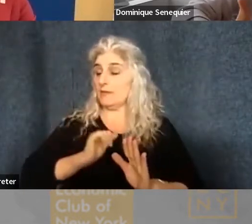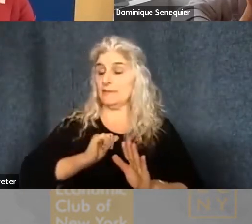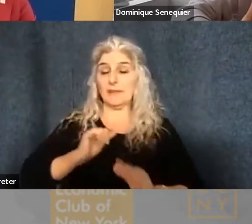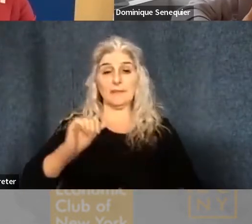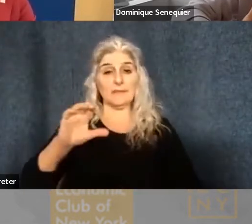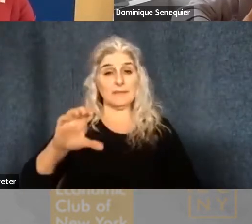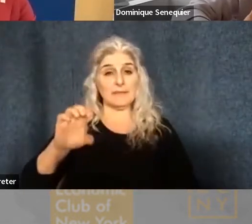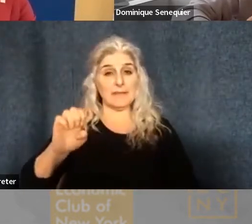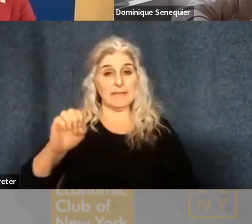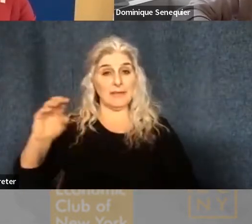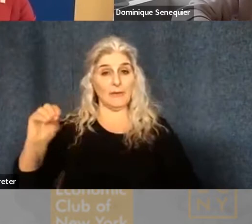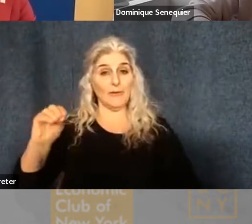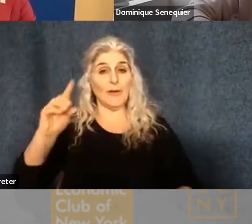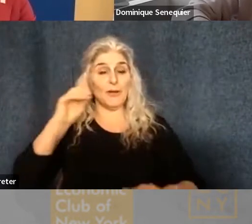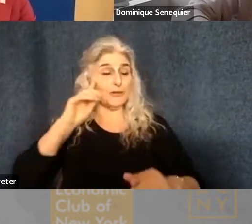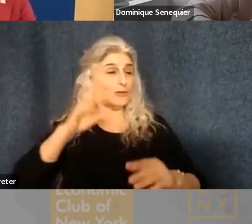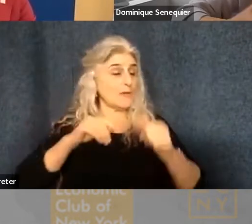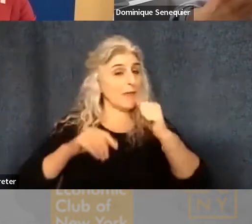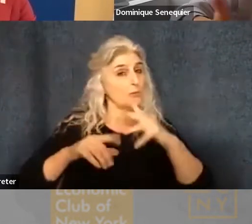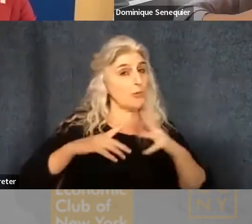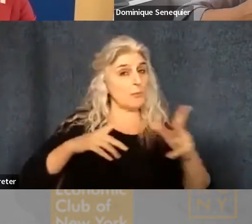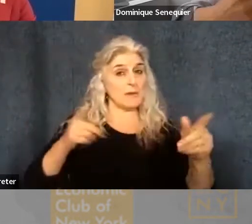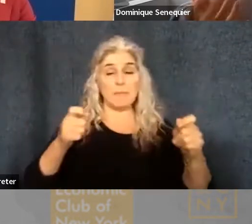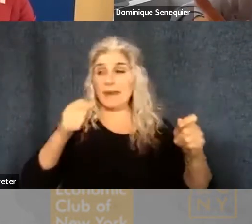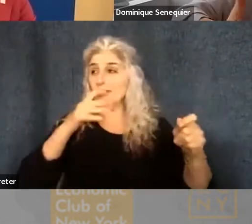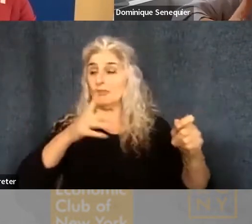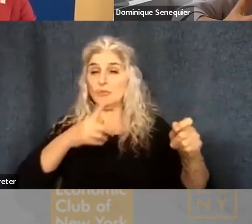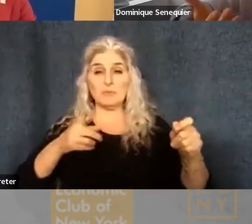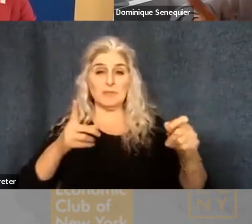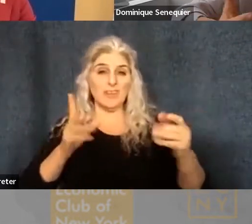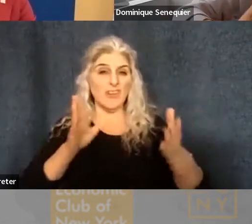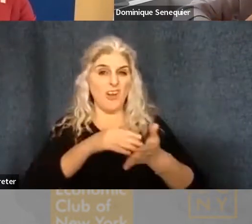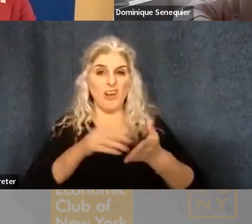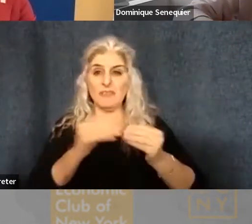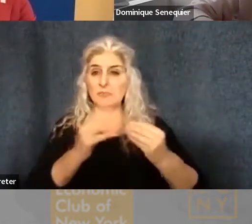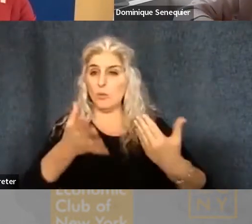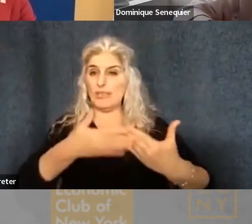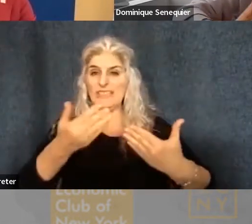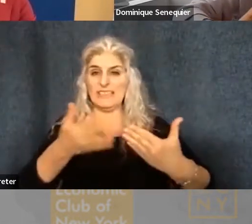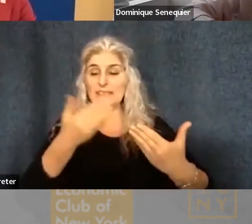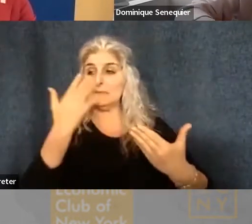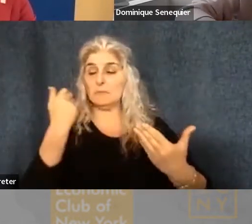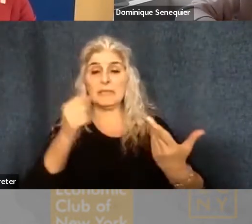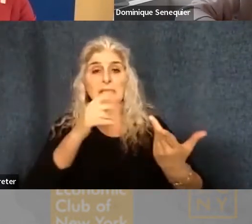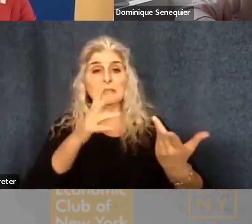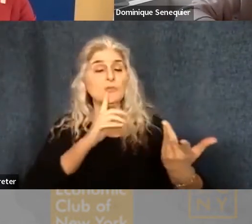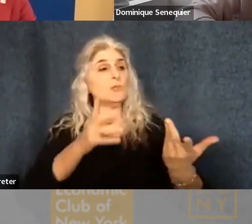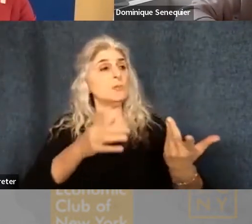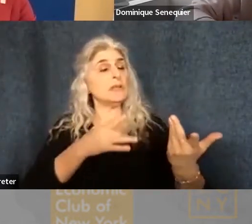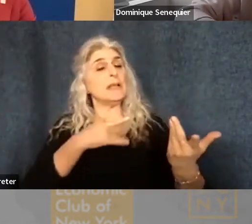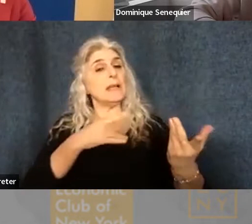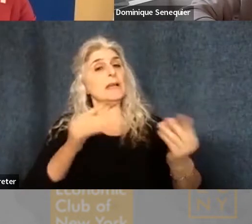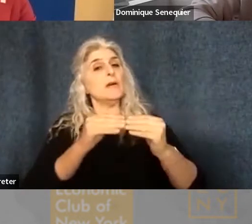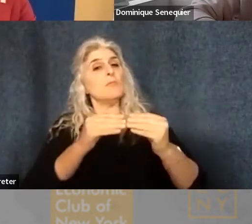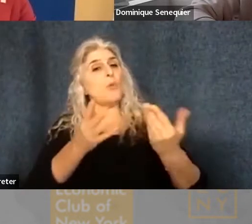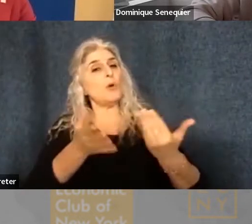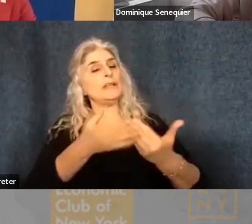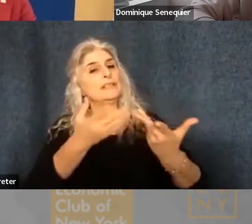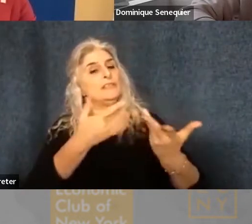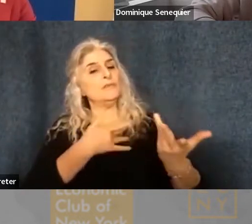is easier, because they are often more pleased by success and less